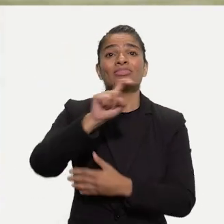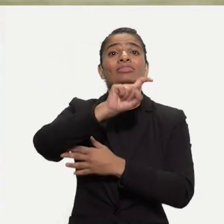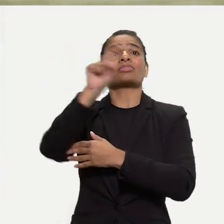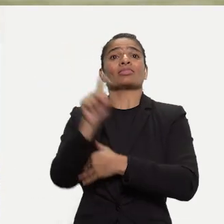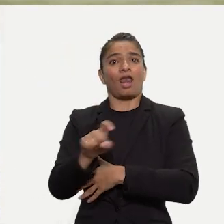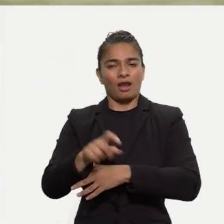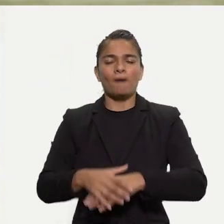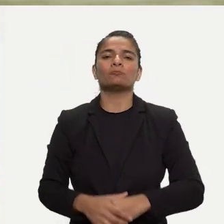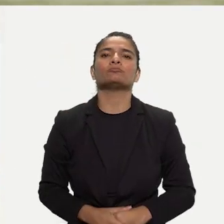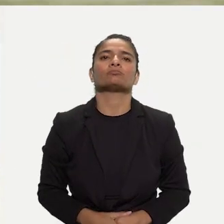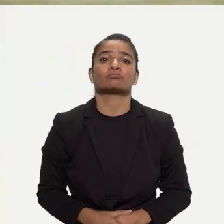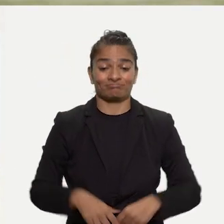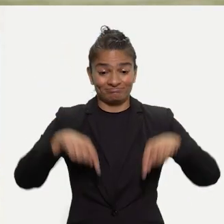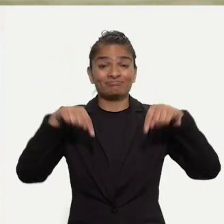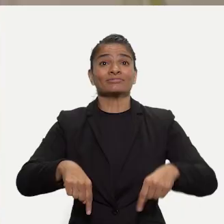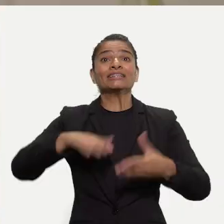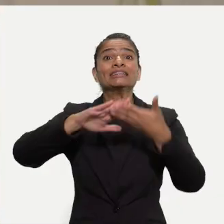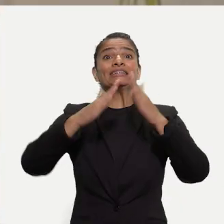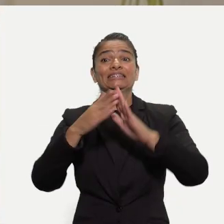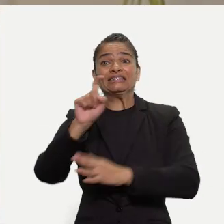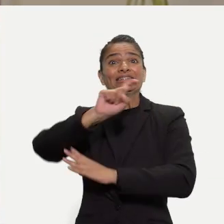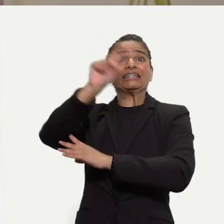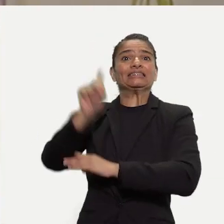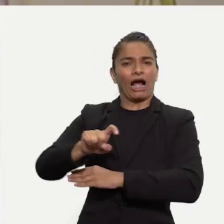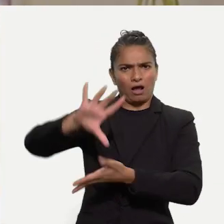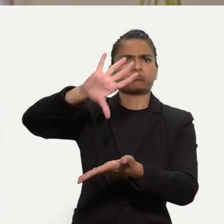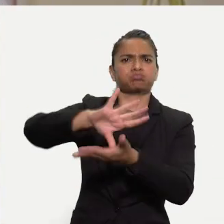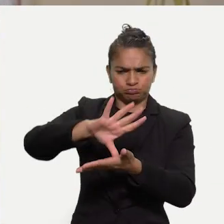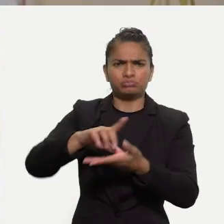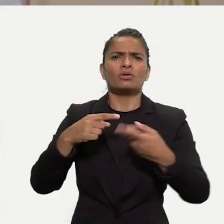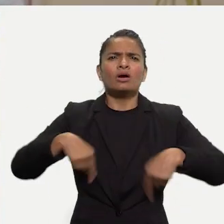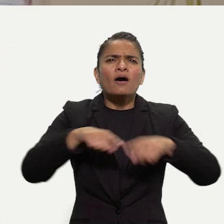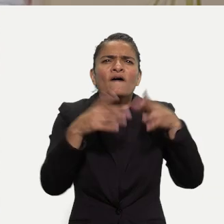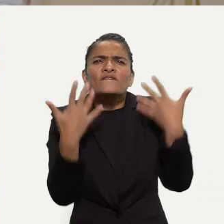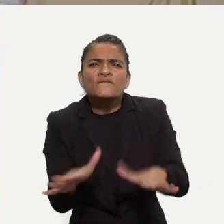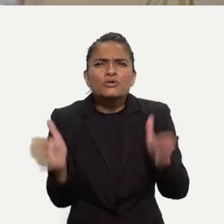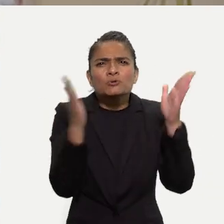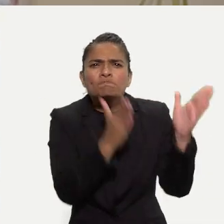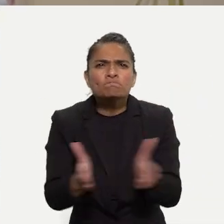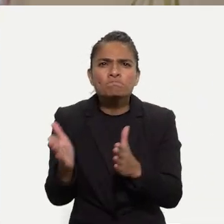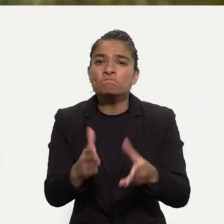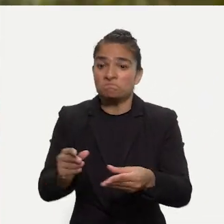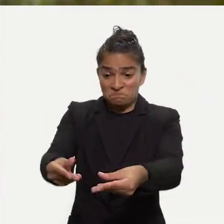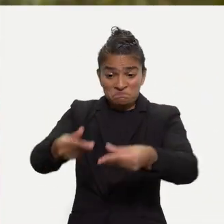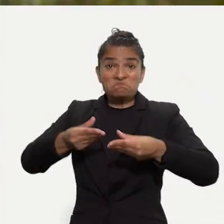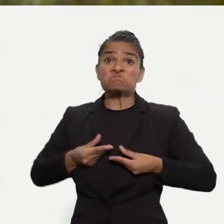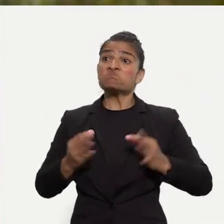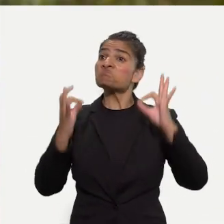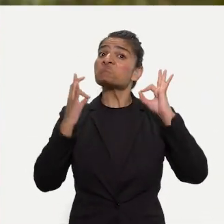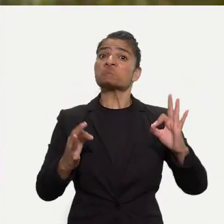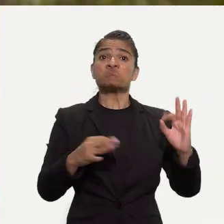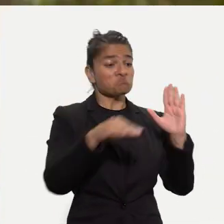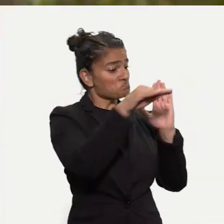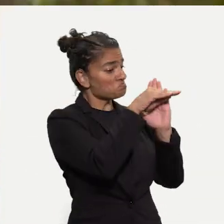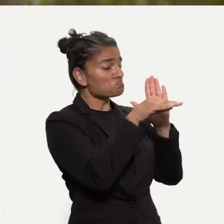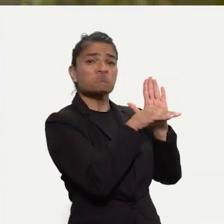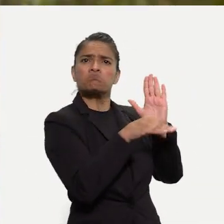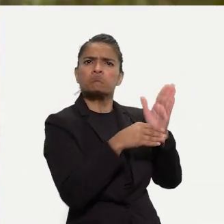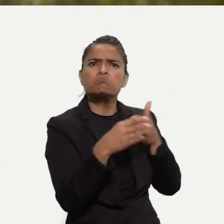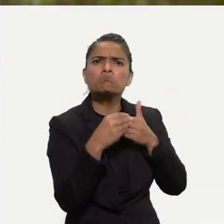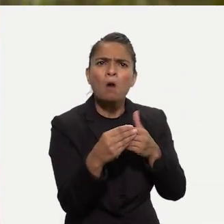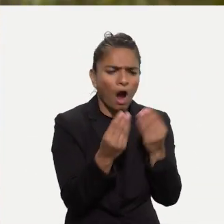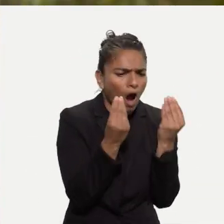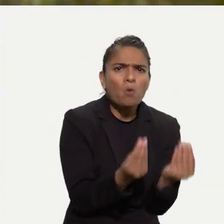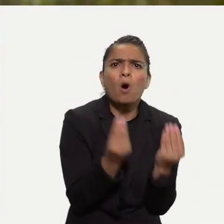et se mouvoir dans les meilleures conditions. For the case of Dar es Salaam, we have done well in the issue related to nature-based